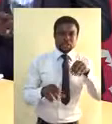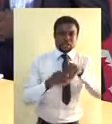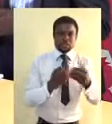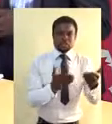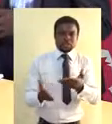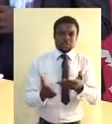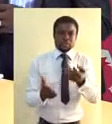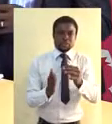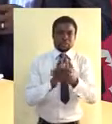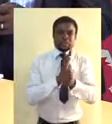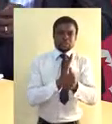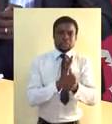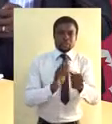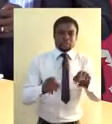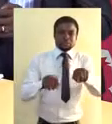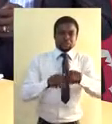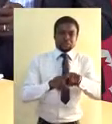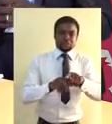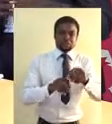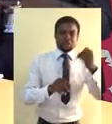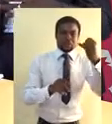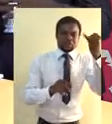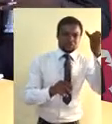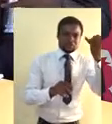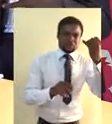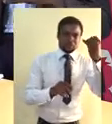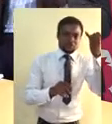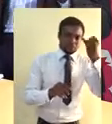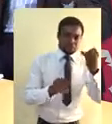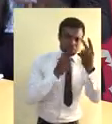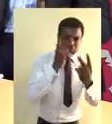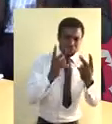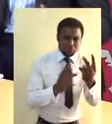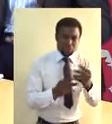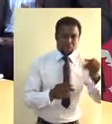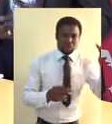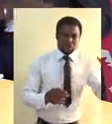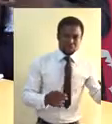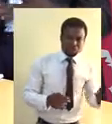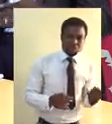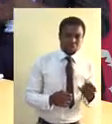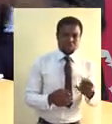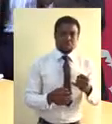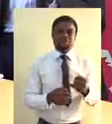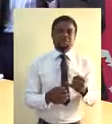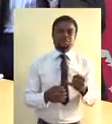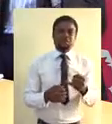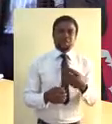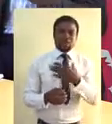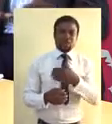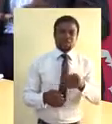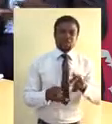the skills of visual drawing, arts and crafts, art activities, creativity, like,